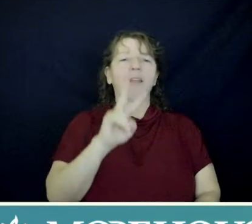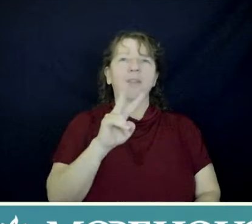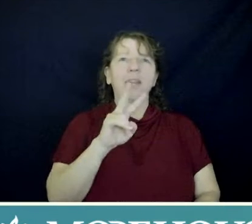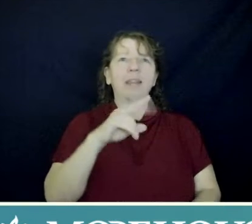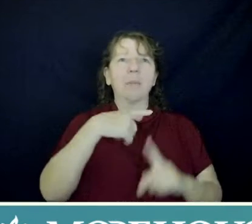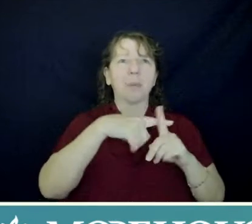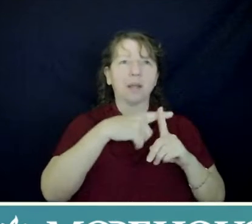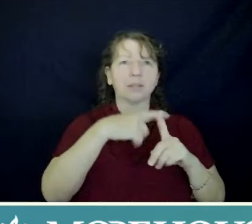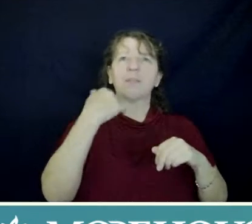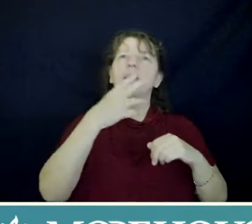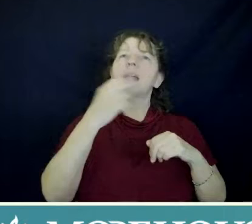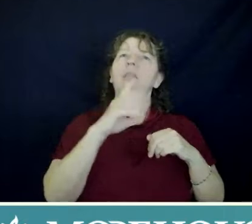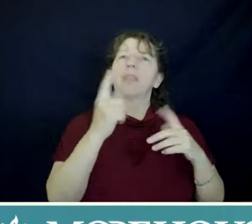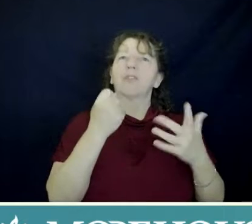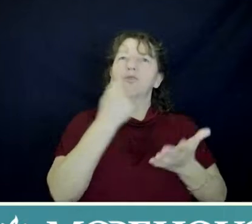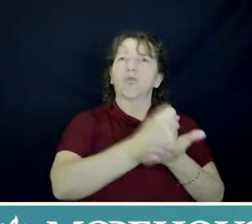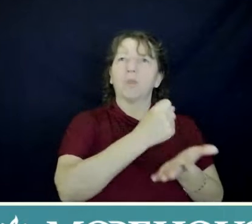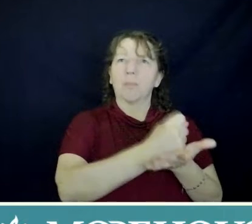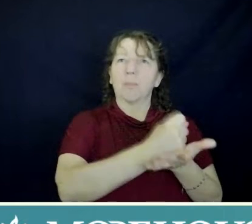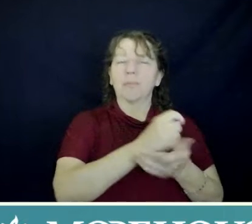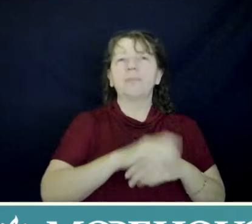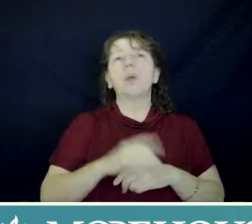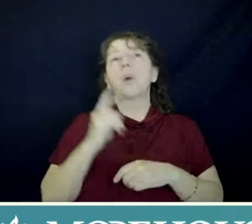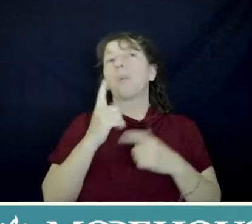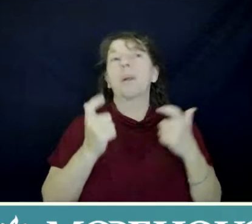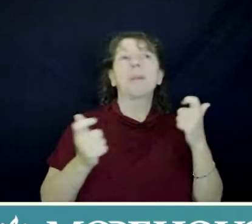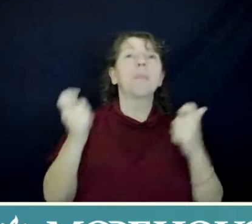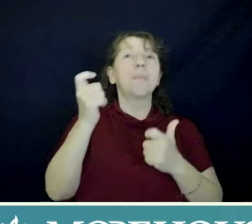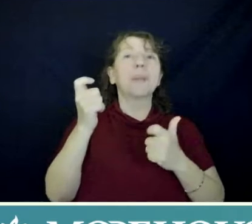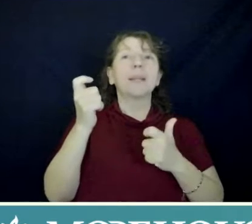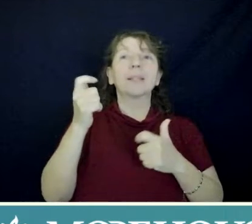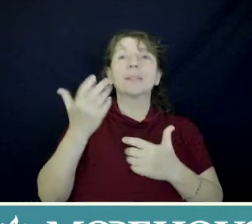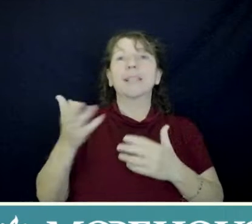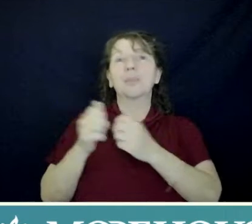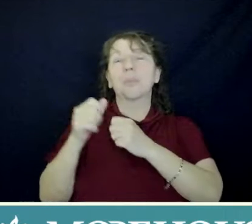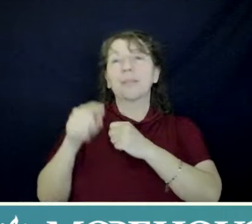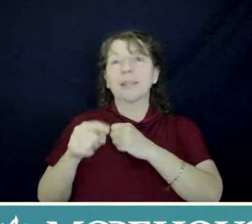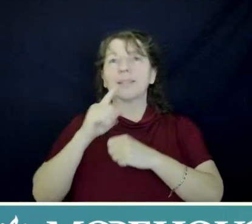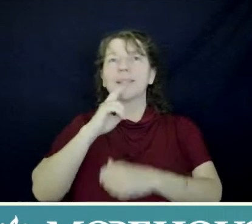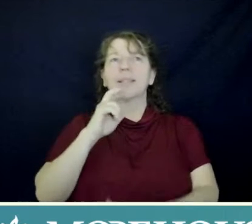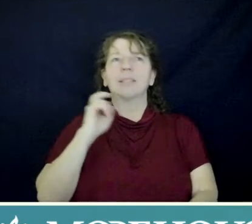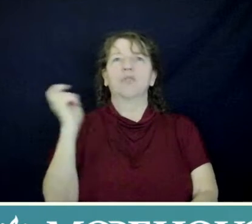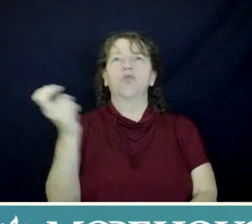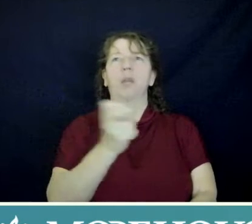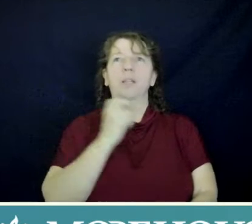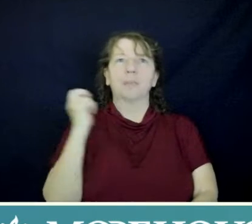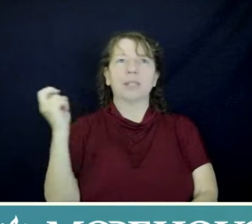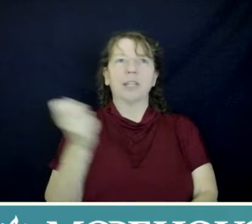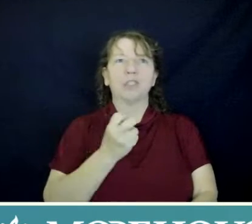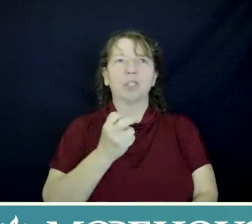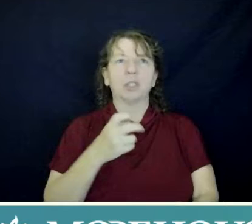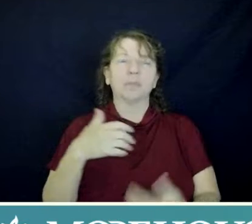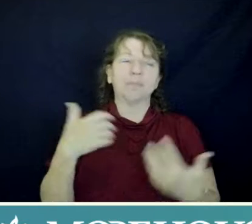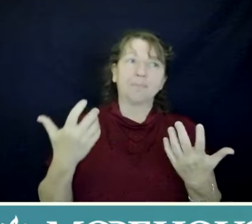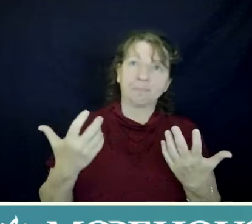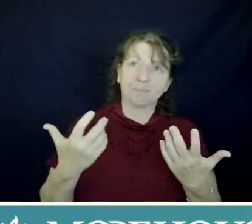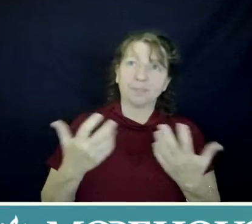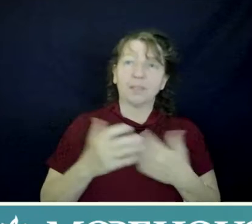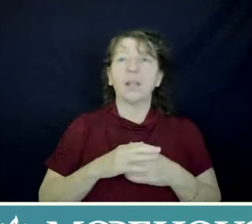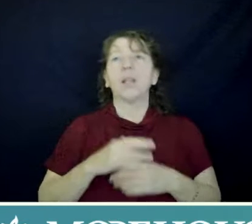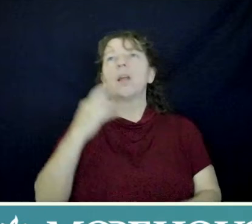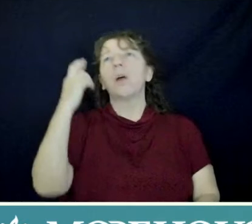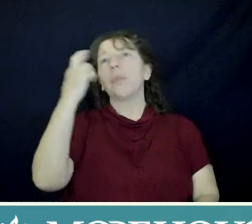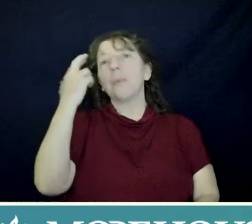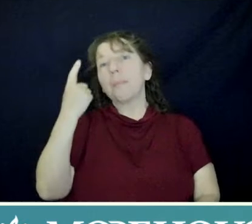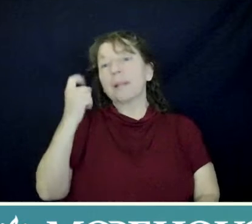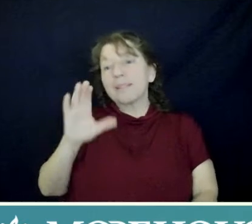social determinants of health for this particular population are transportation costs, mainly because there are health facilities